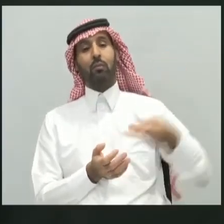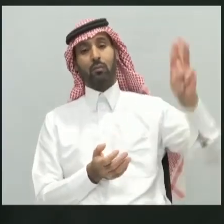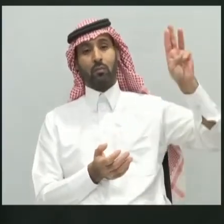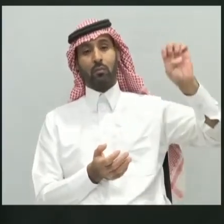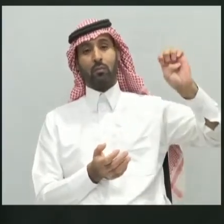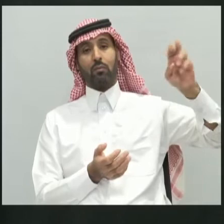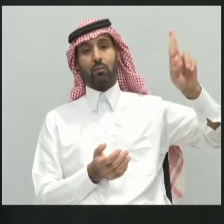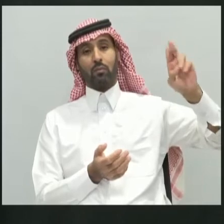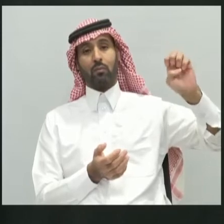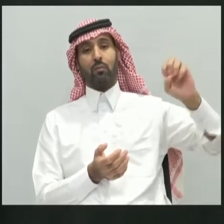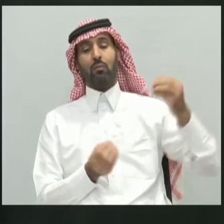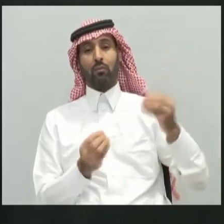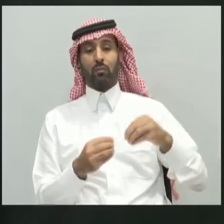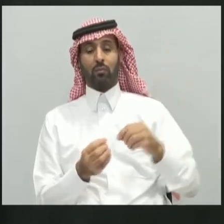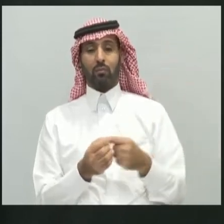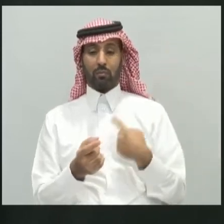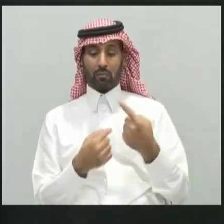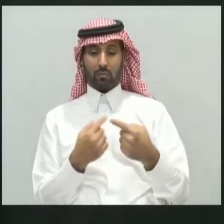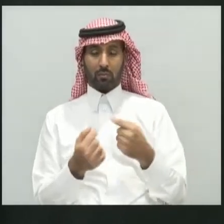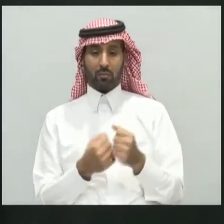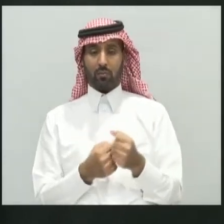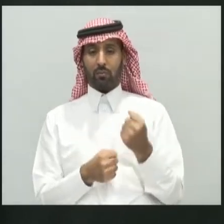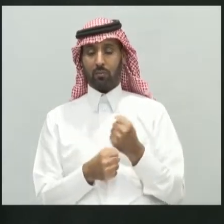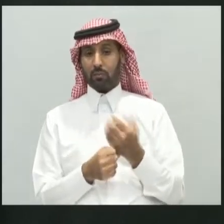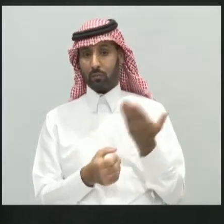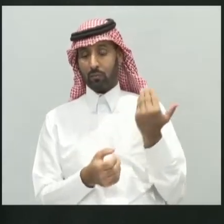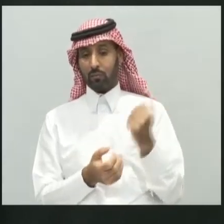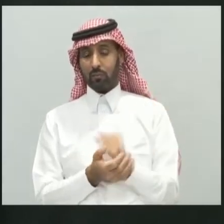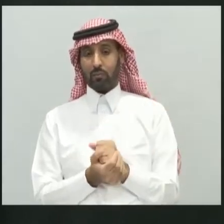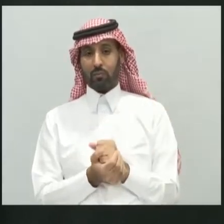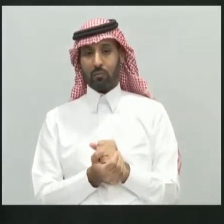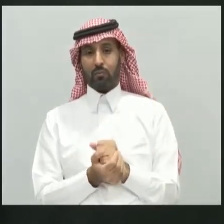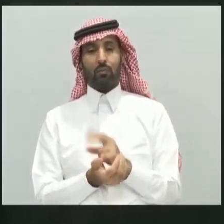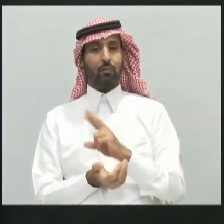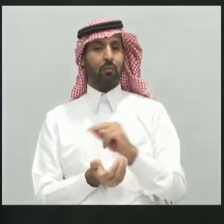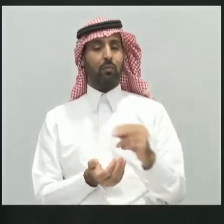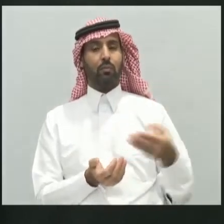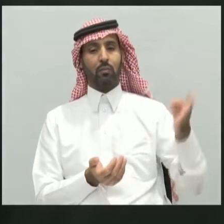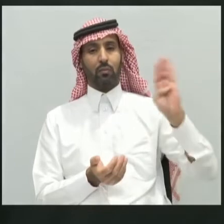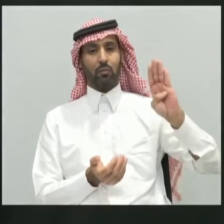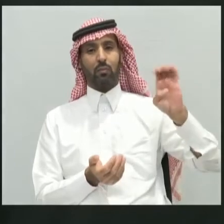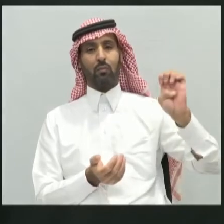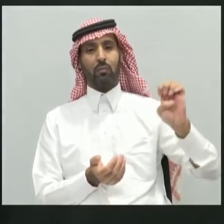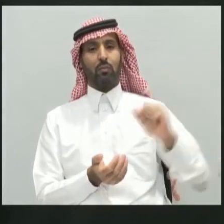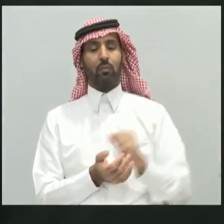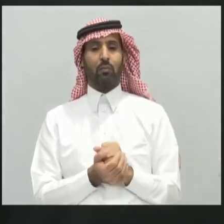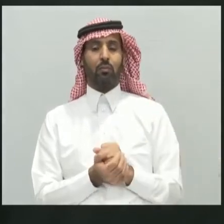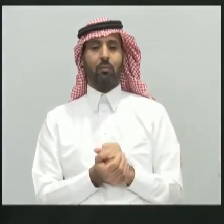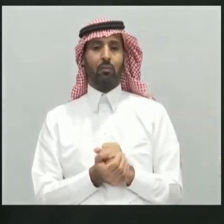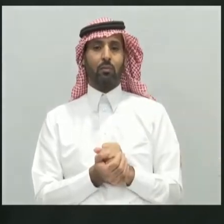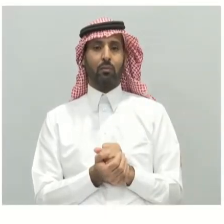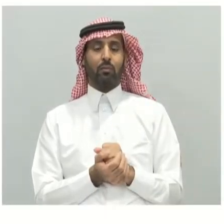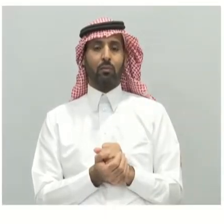about our stories, our past events. With the be born, we just add